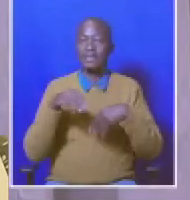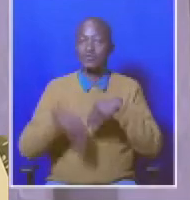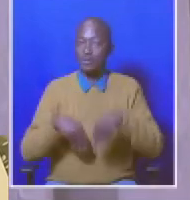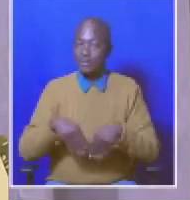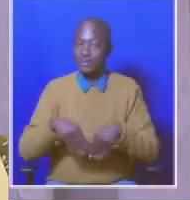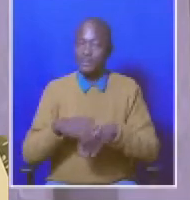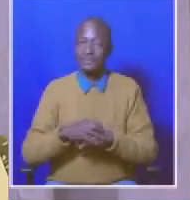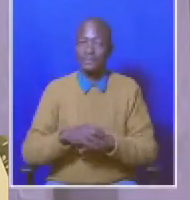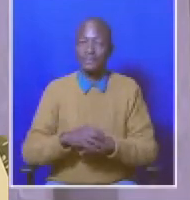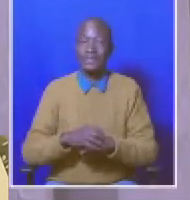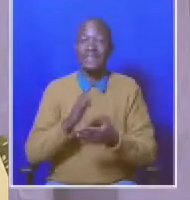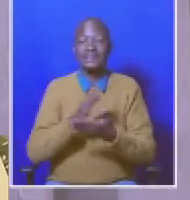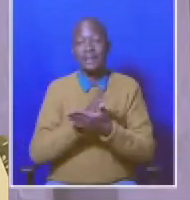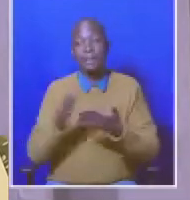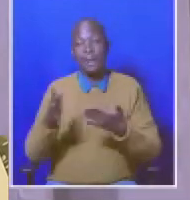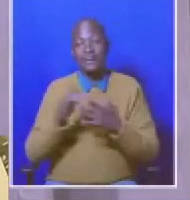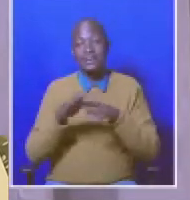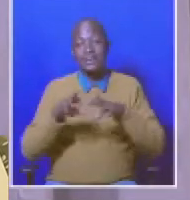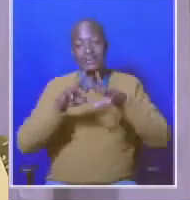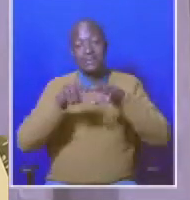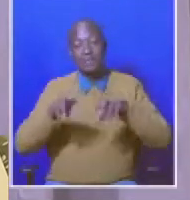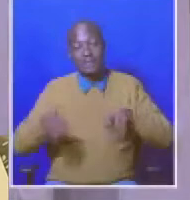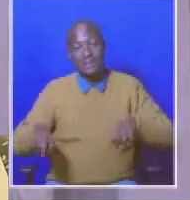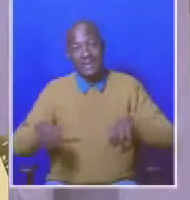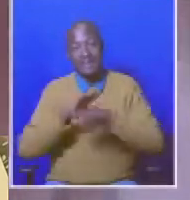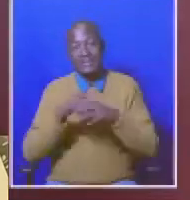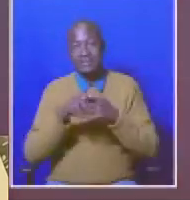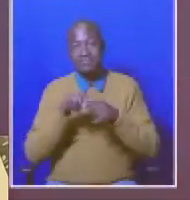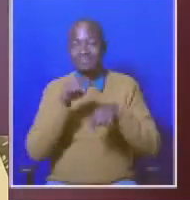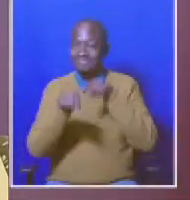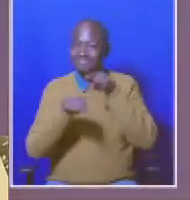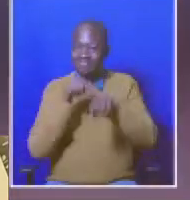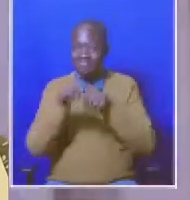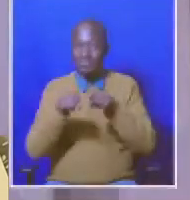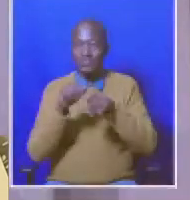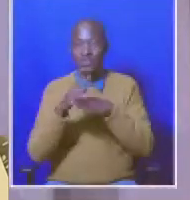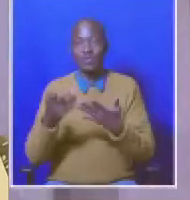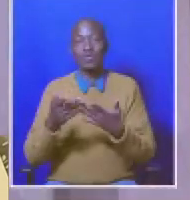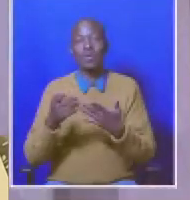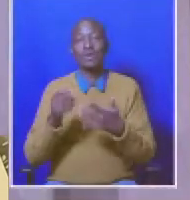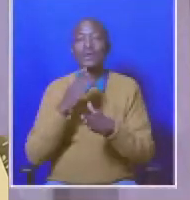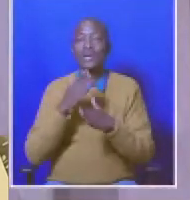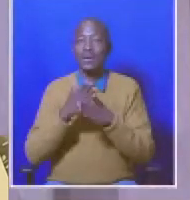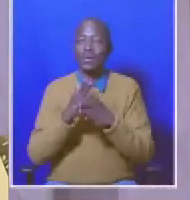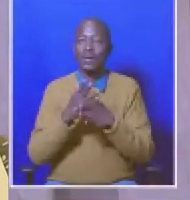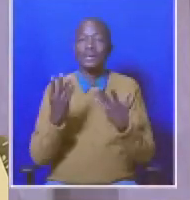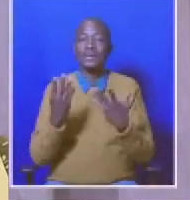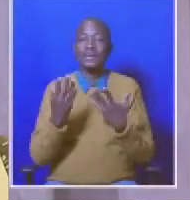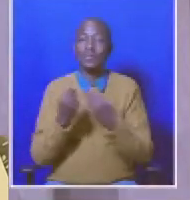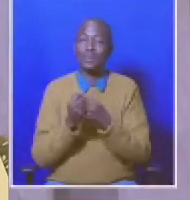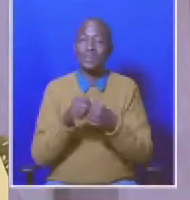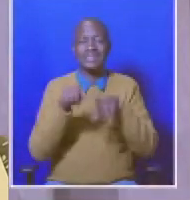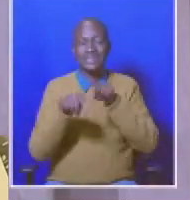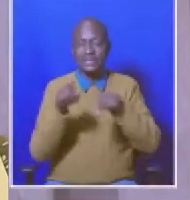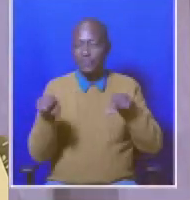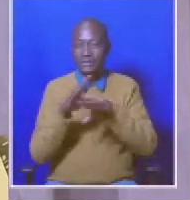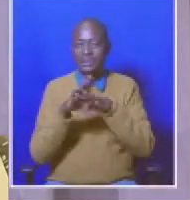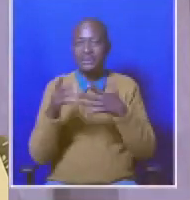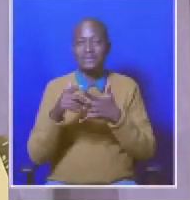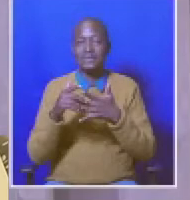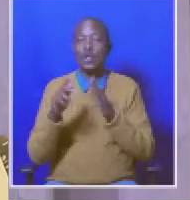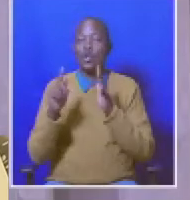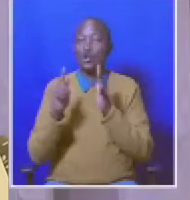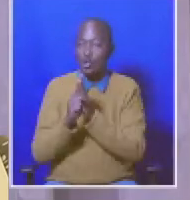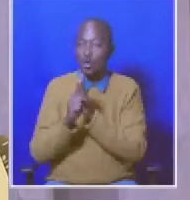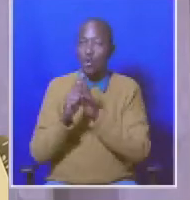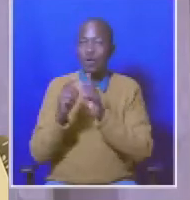of investigating allegations of corruption, we are working with various law enforcement agencies